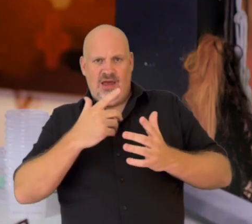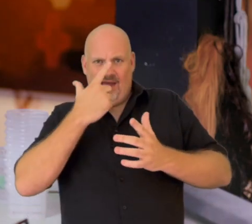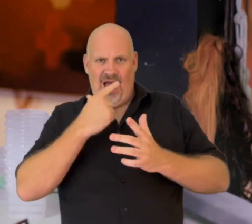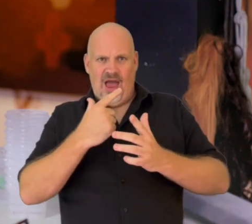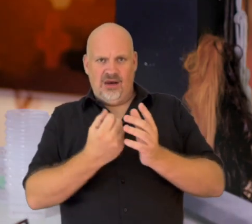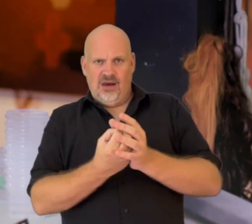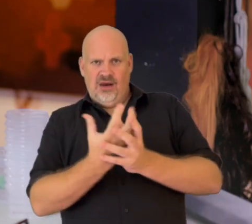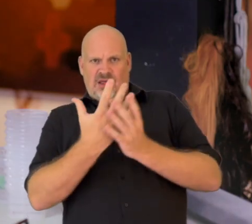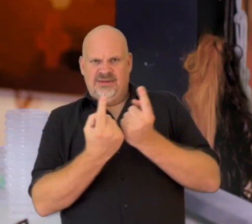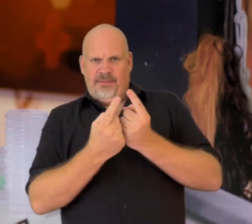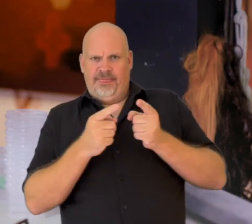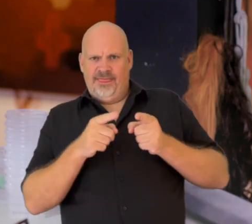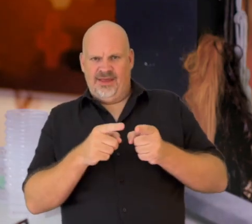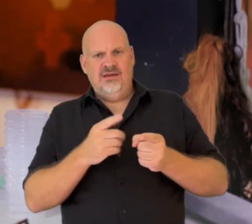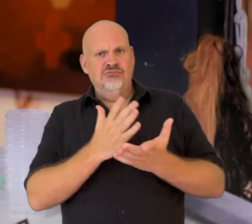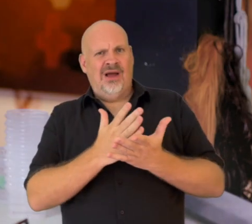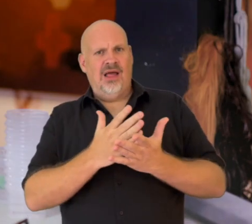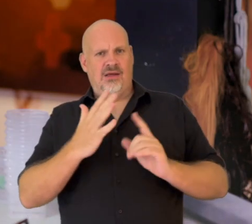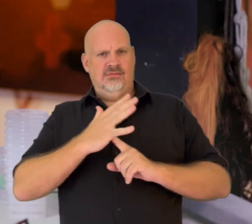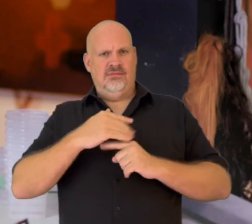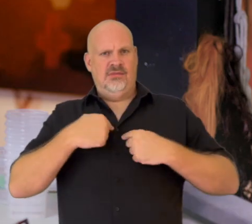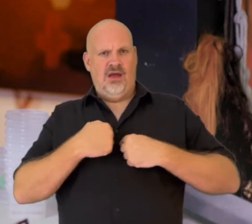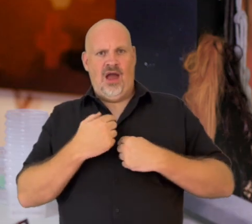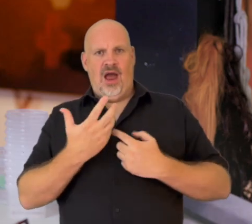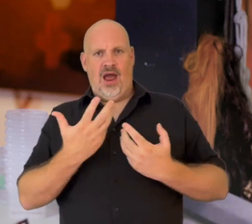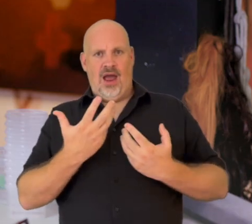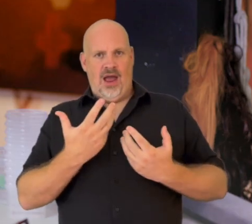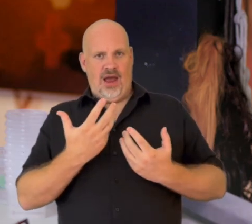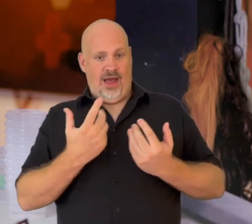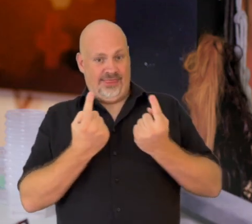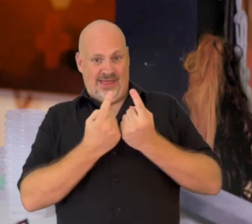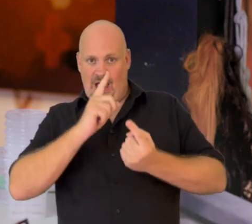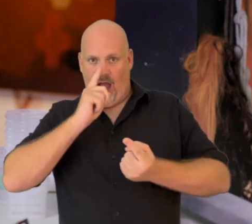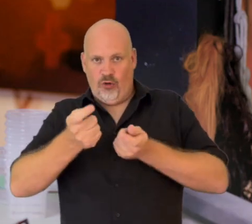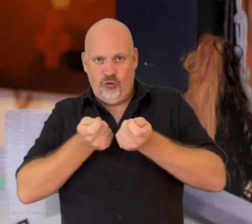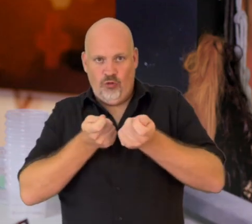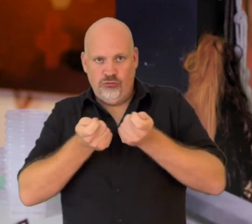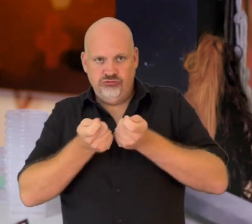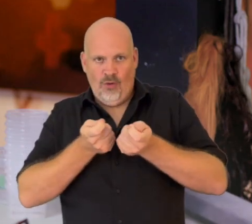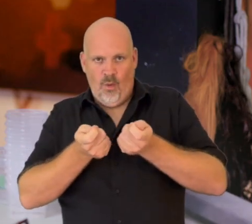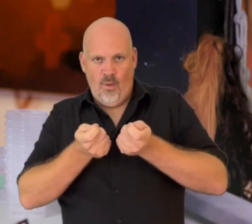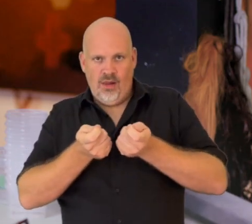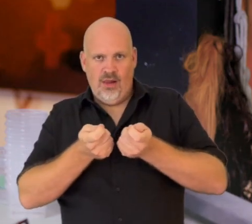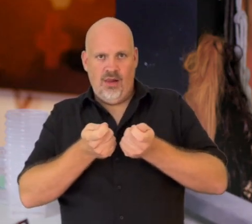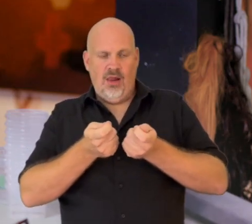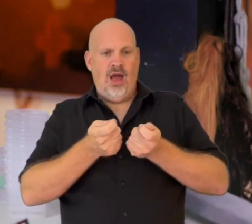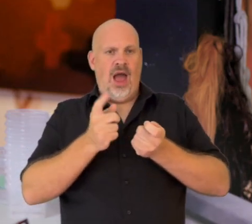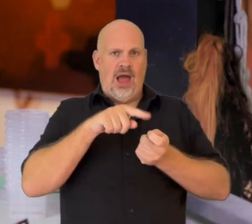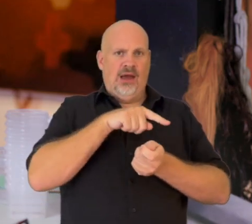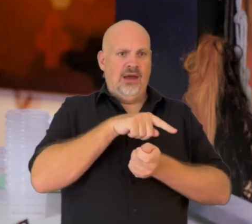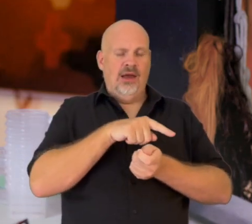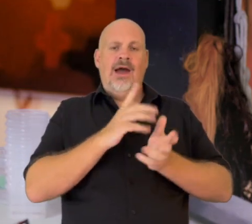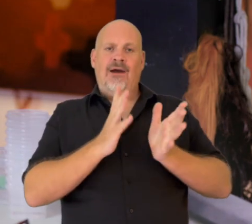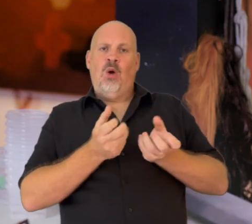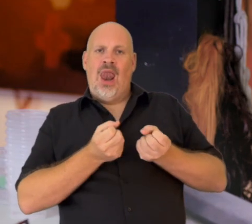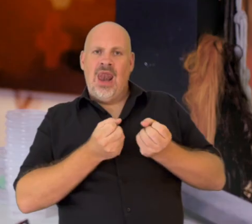for me, of making art is the idea that the stuff you can't control and the stuff that you have to let go of. And actually,